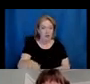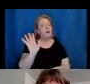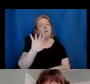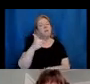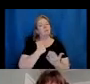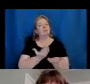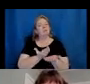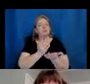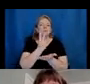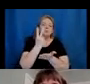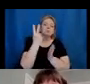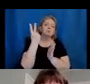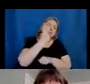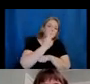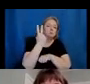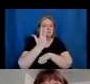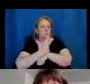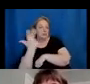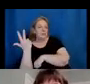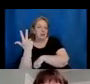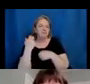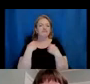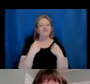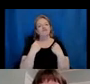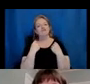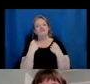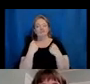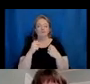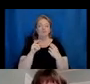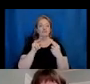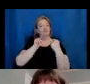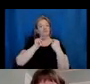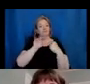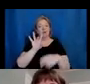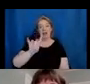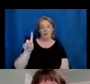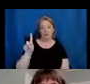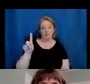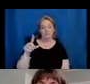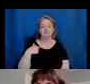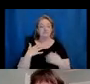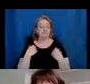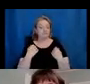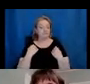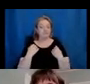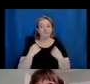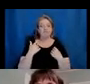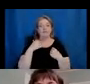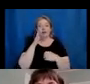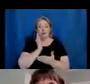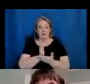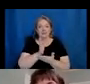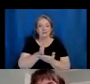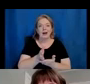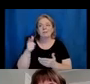least. So, traversing east along Highway 81, we're first going to stop to hear the subterranean sounds